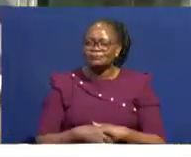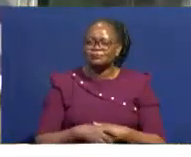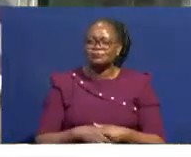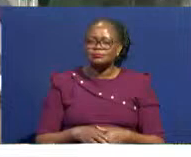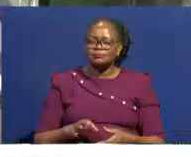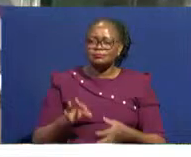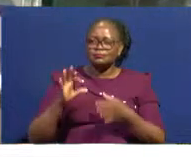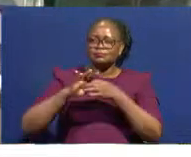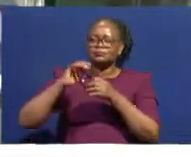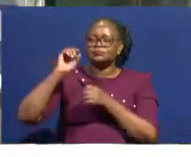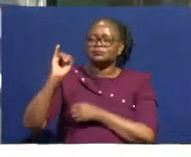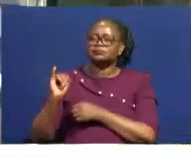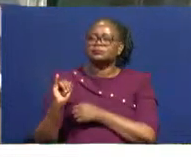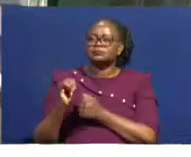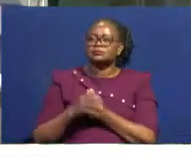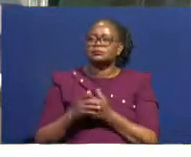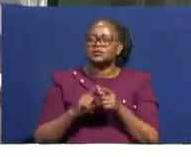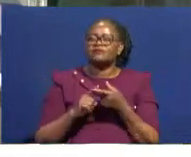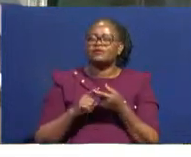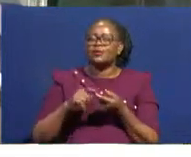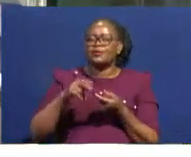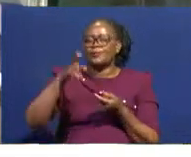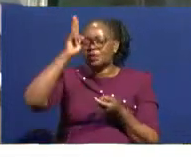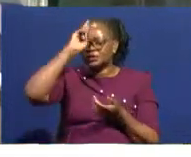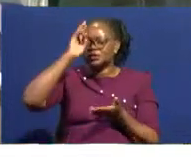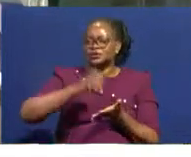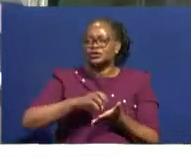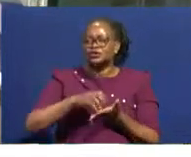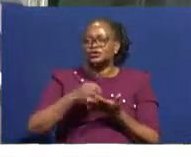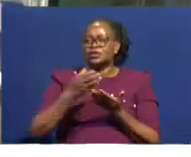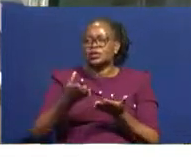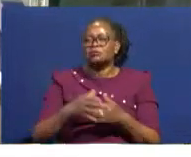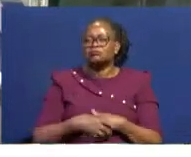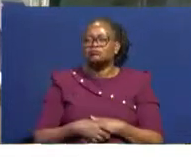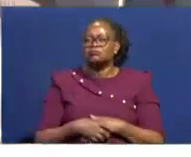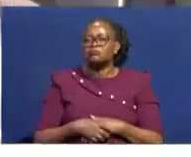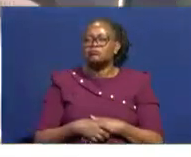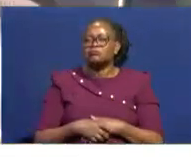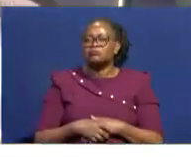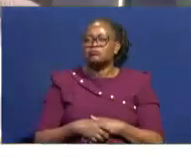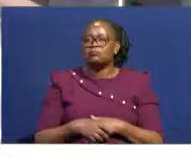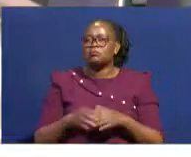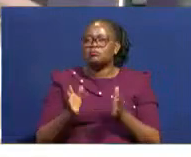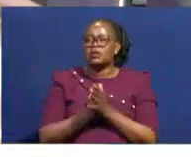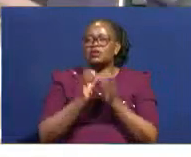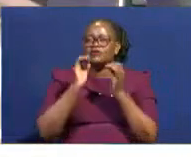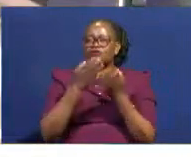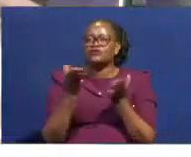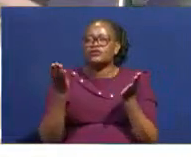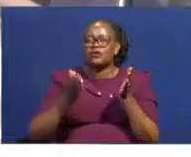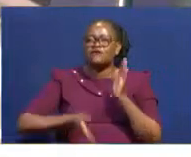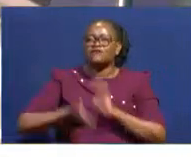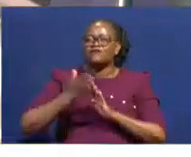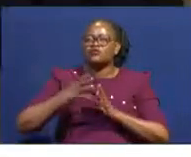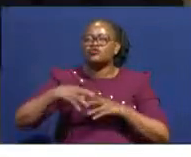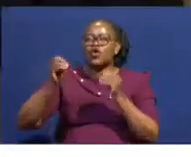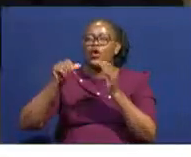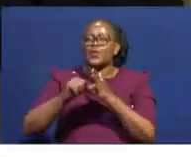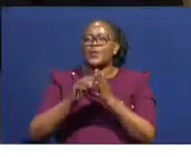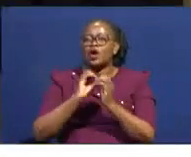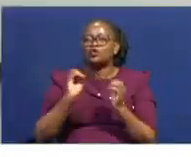The latest design is a floating police station deployed in the islands. Plus, if you are in a hurry, no